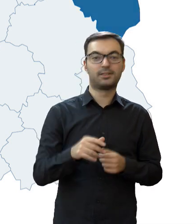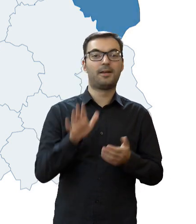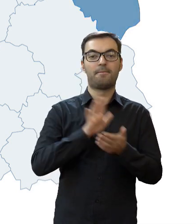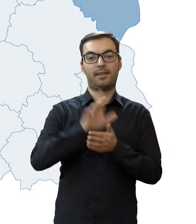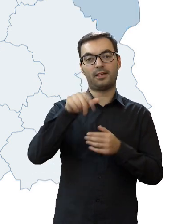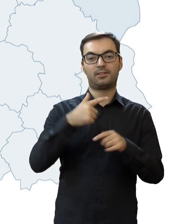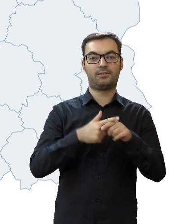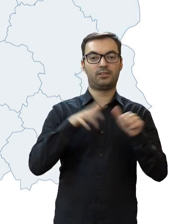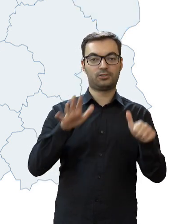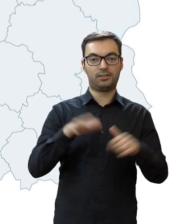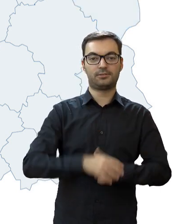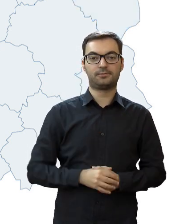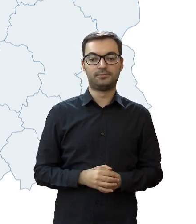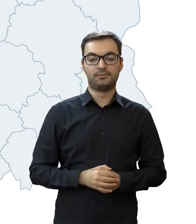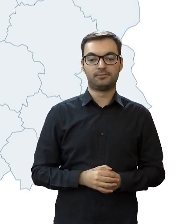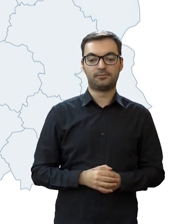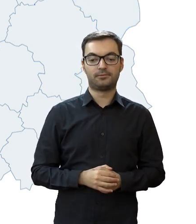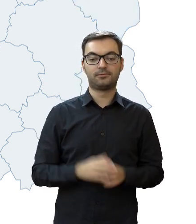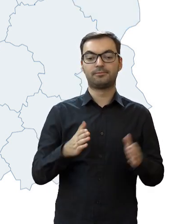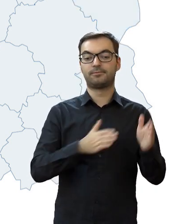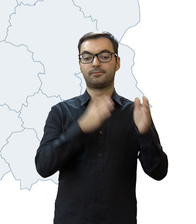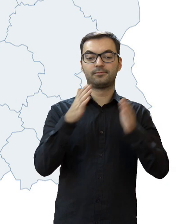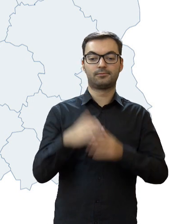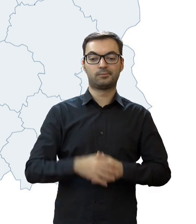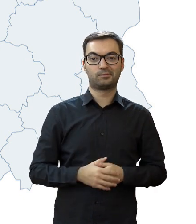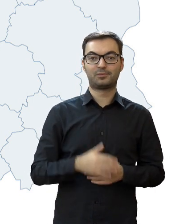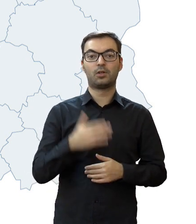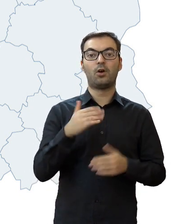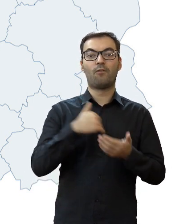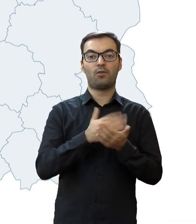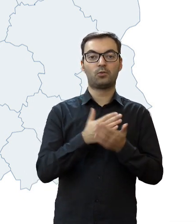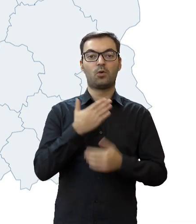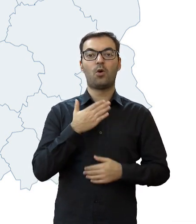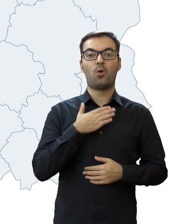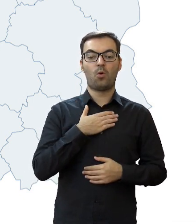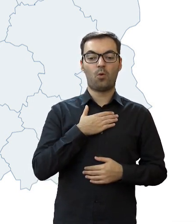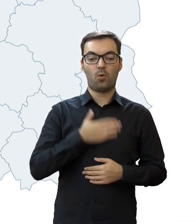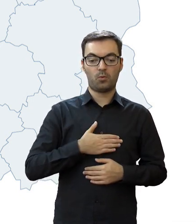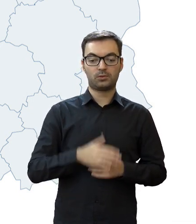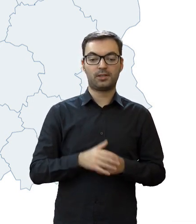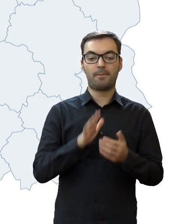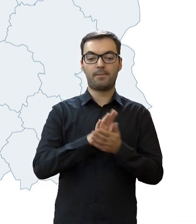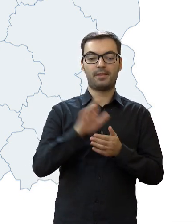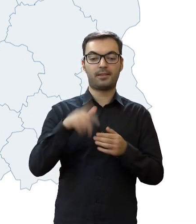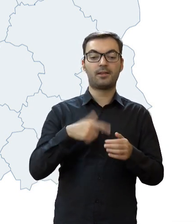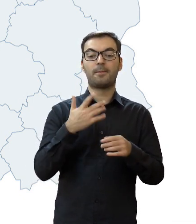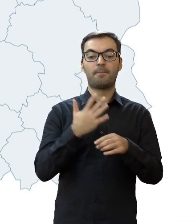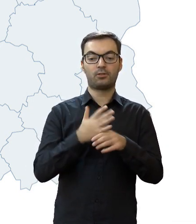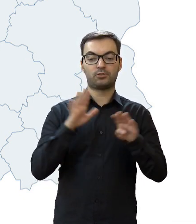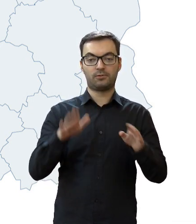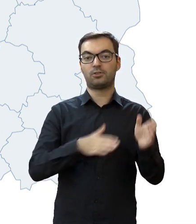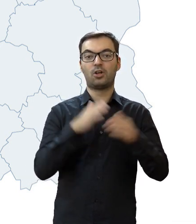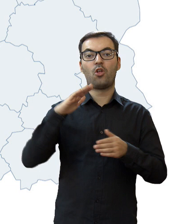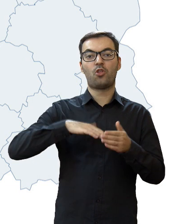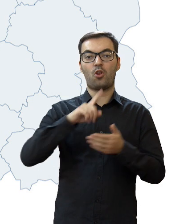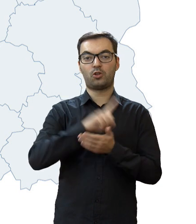20.19%. The lowest turnout has been noted in Opolskie,